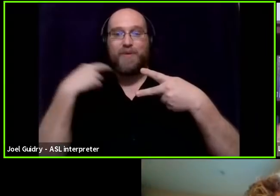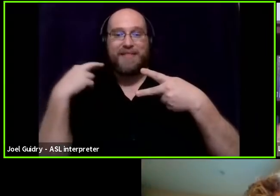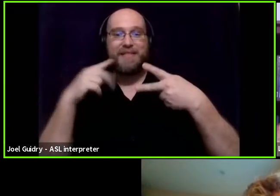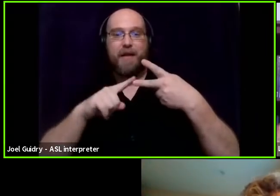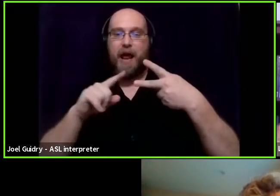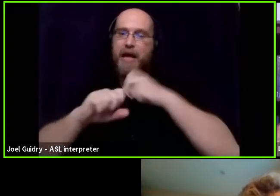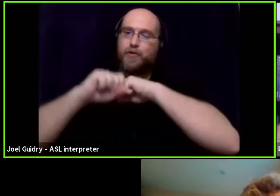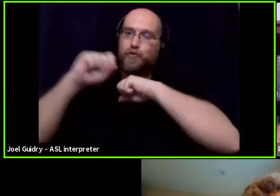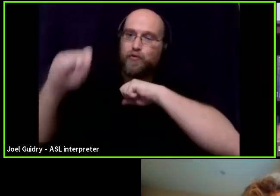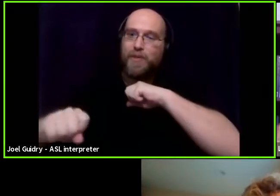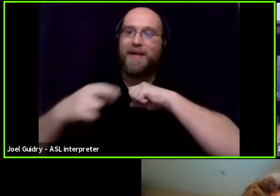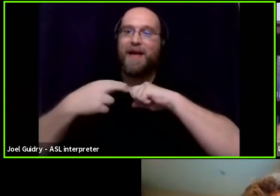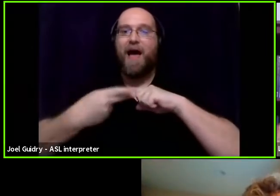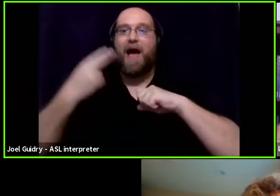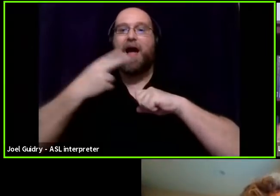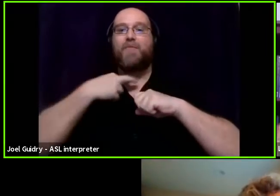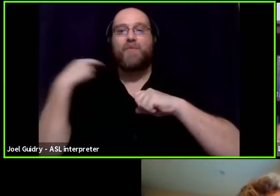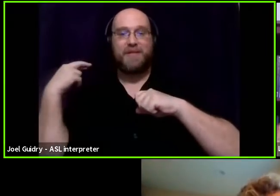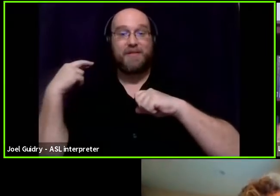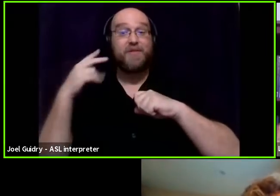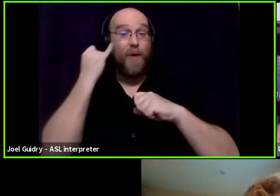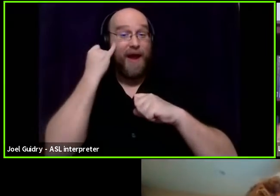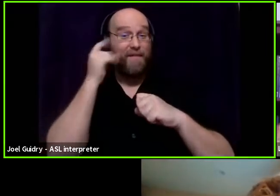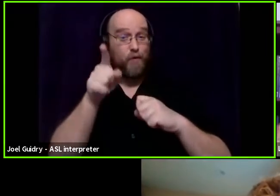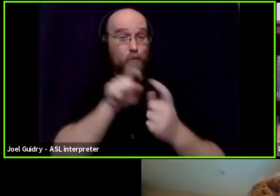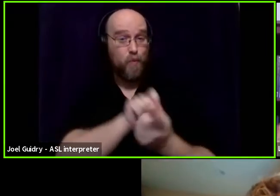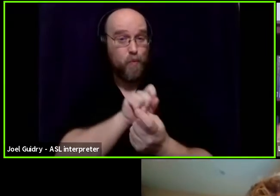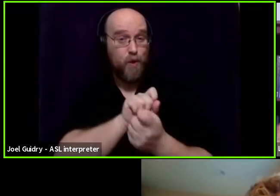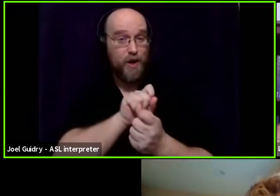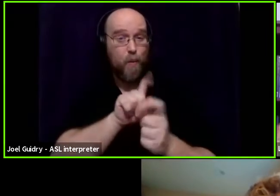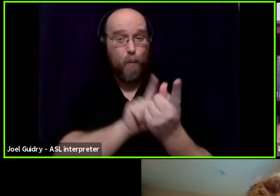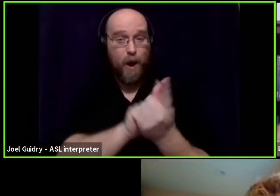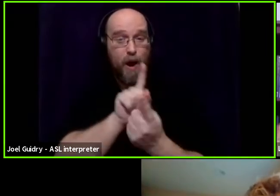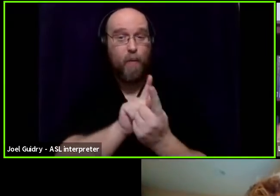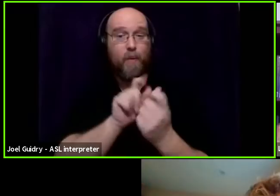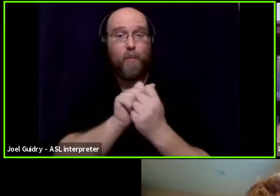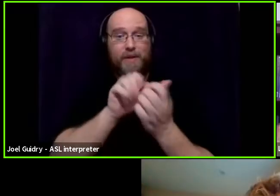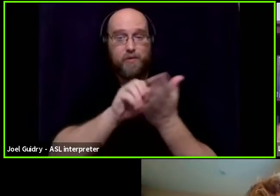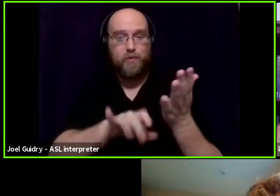one-on-one with a student who cannot wear a face mask